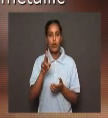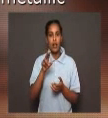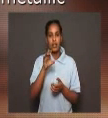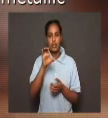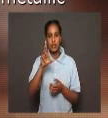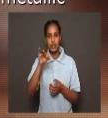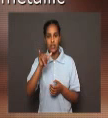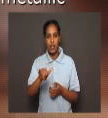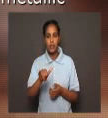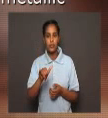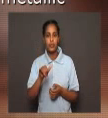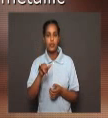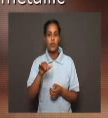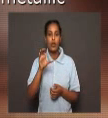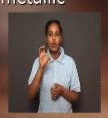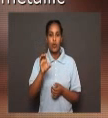molecular crystals,